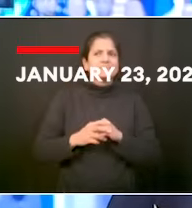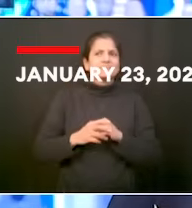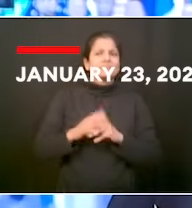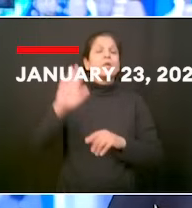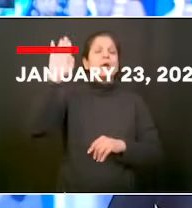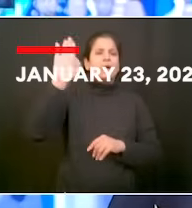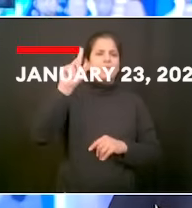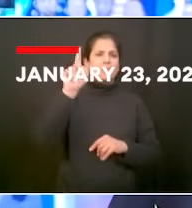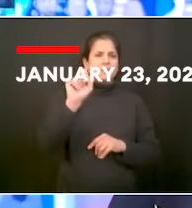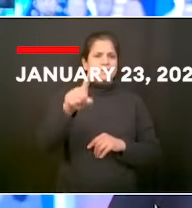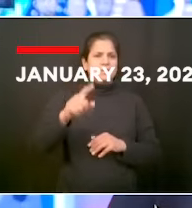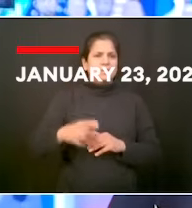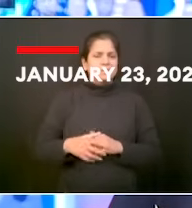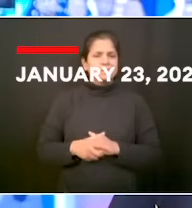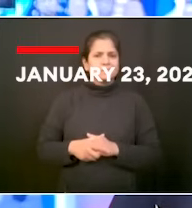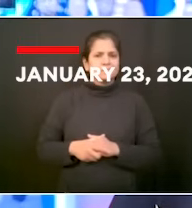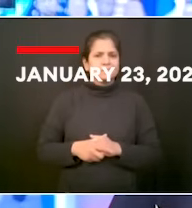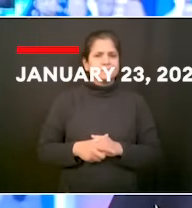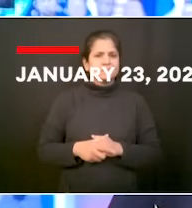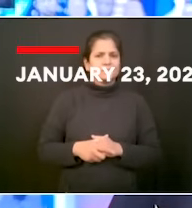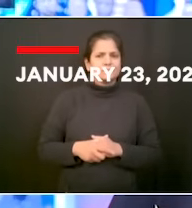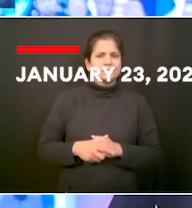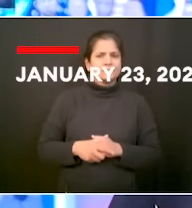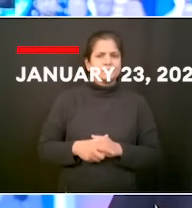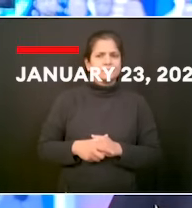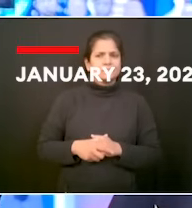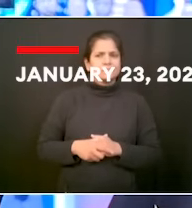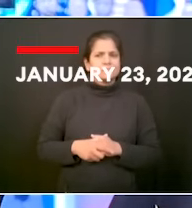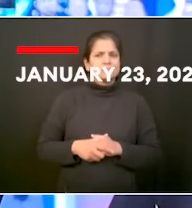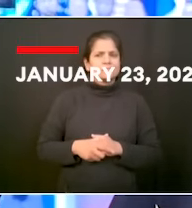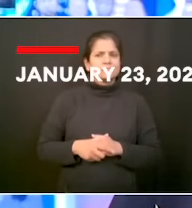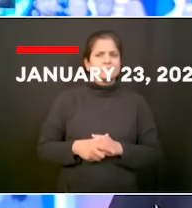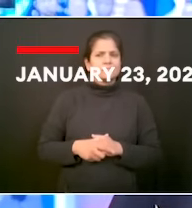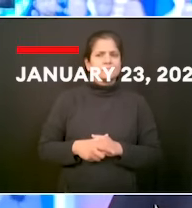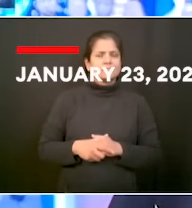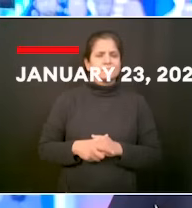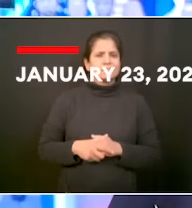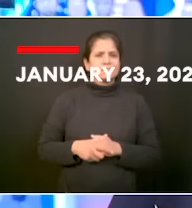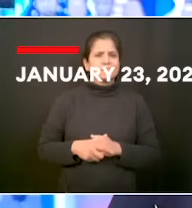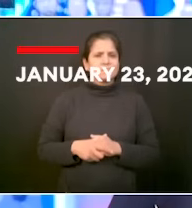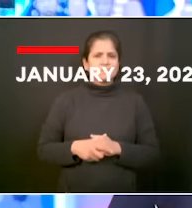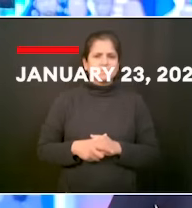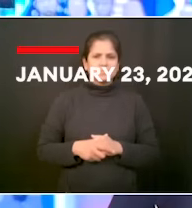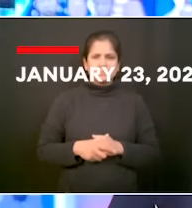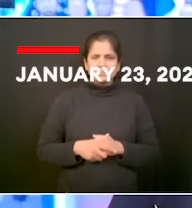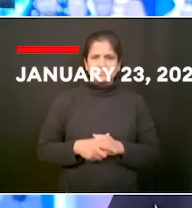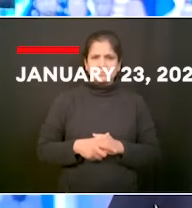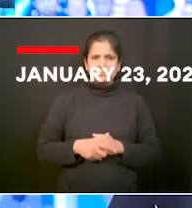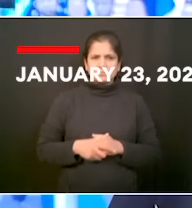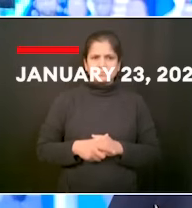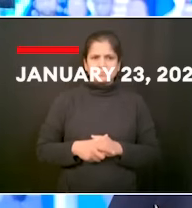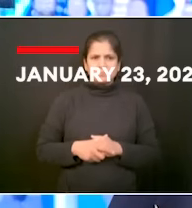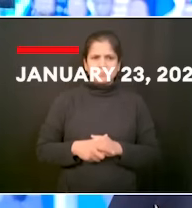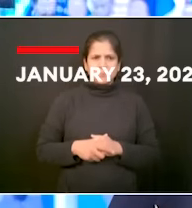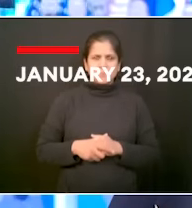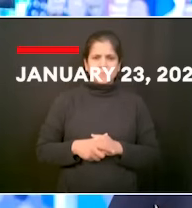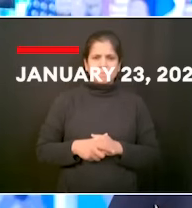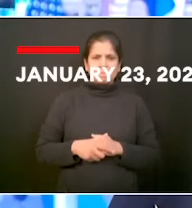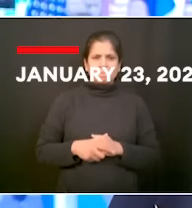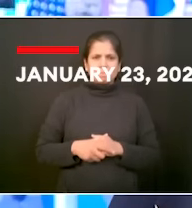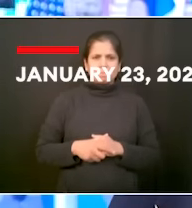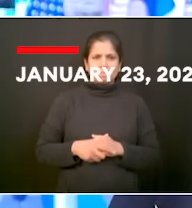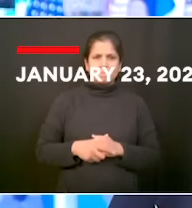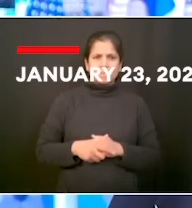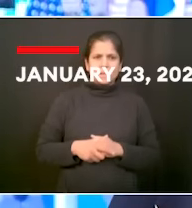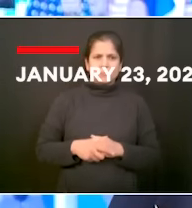comes, and it forms kind of a curve extension over snow and everything. And a lot of people say this is an opportunity